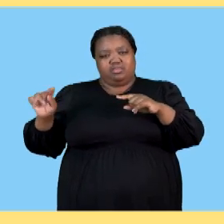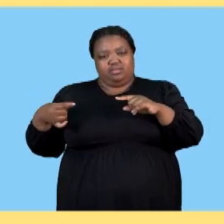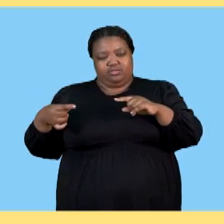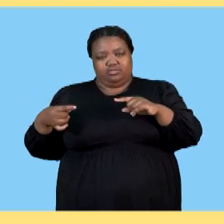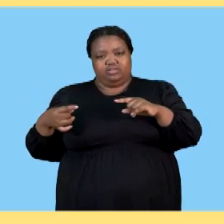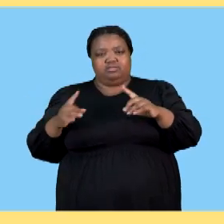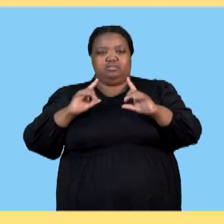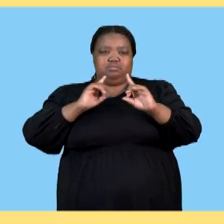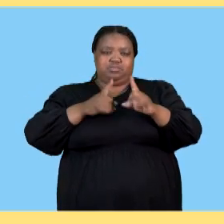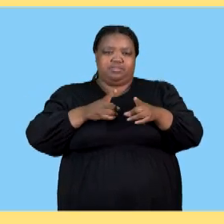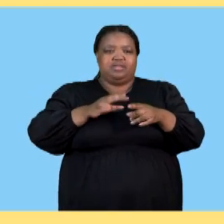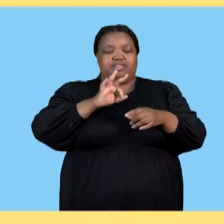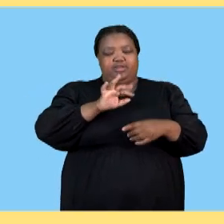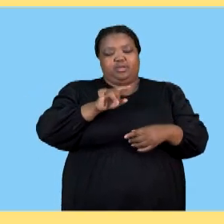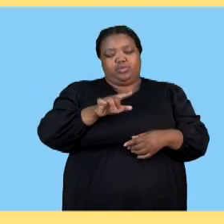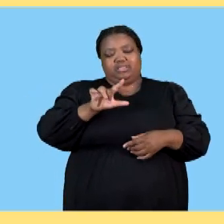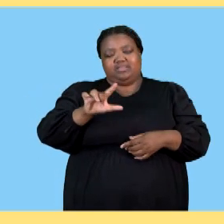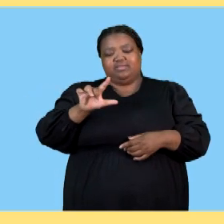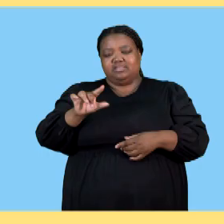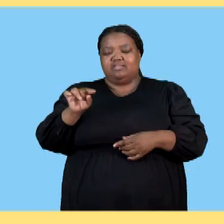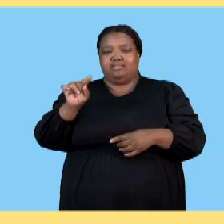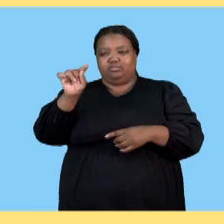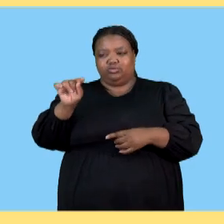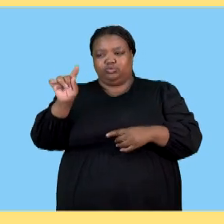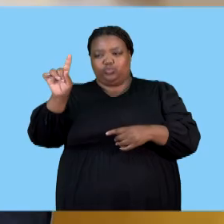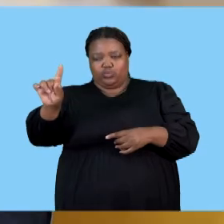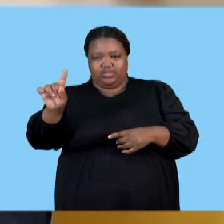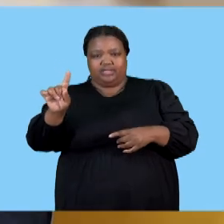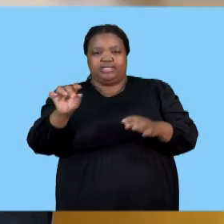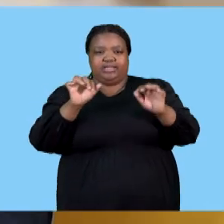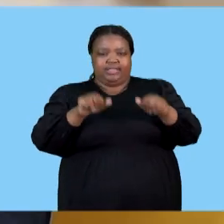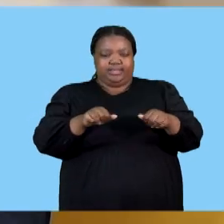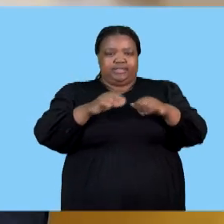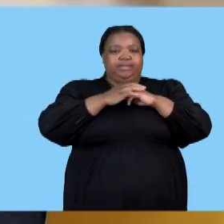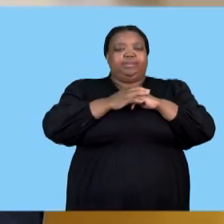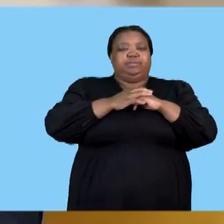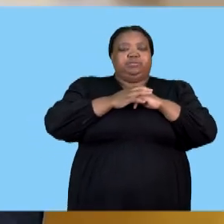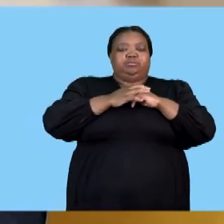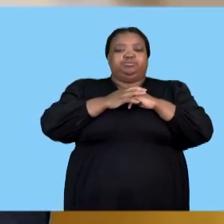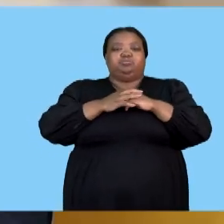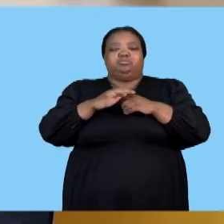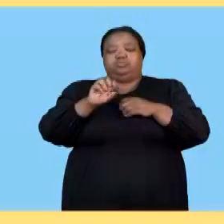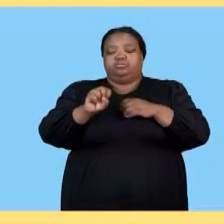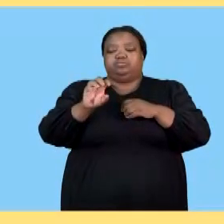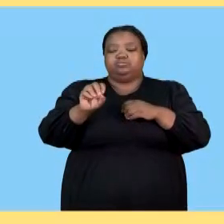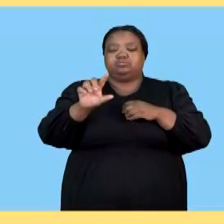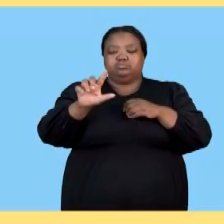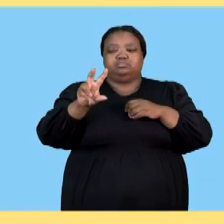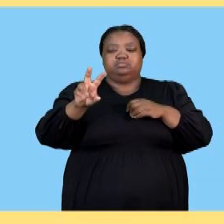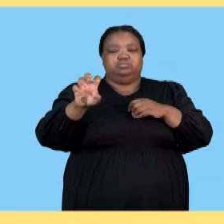3.77 as to 1. So my answer, therefore, for the solvency ratio becomes